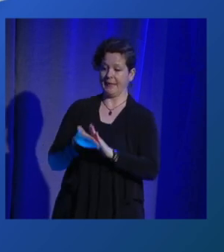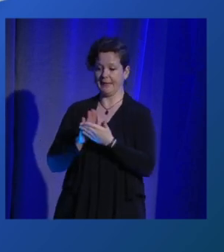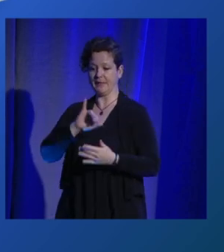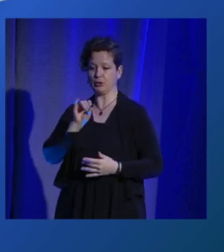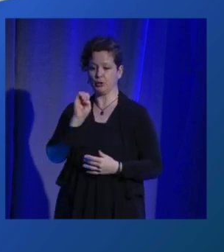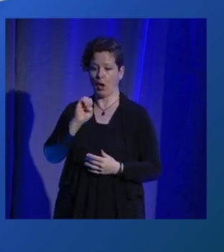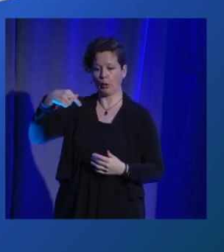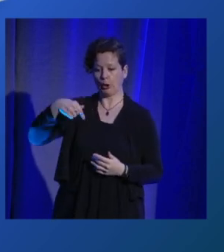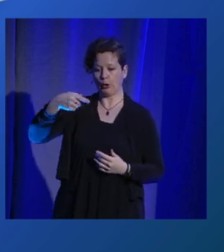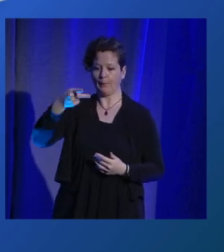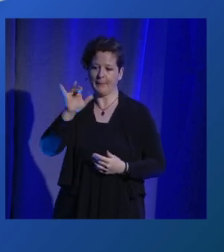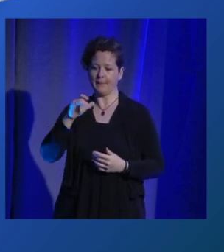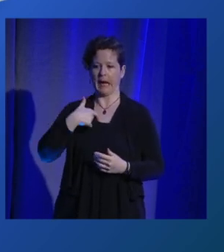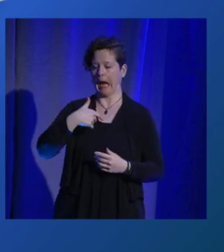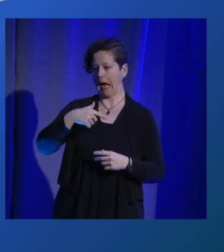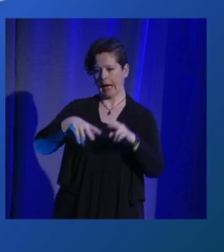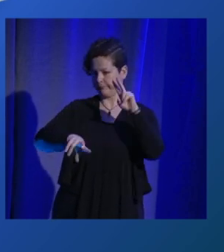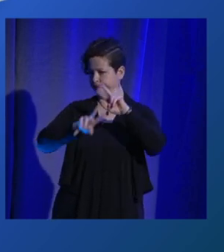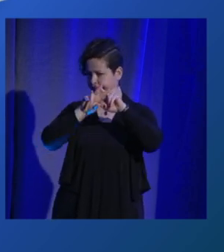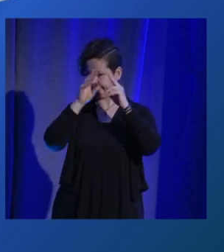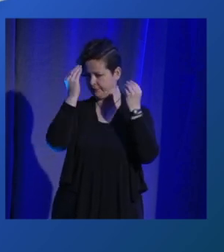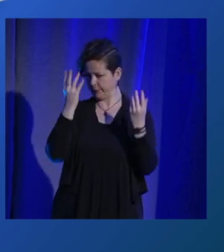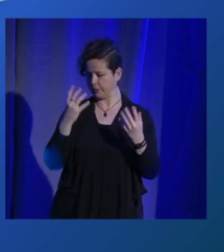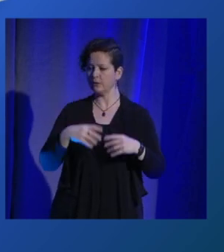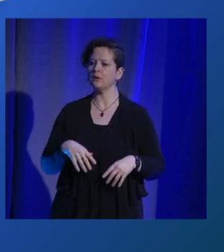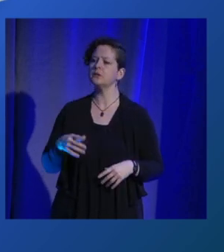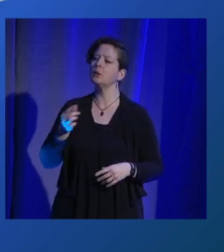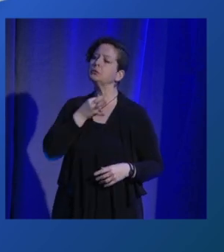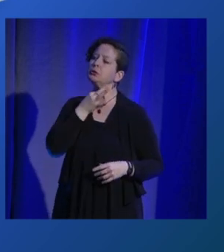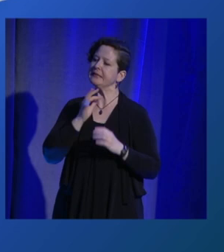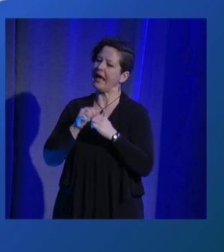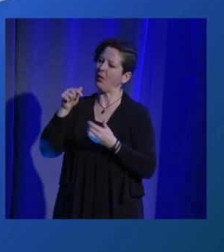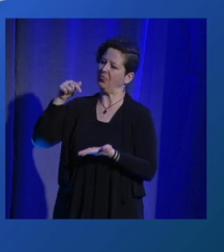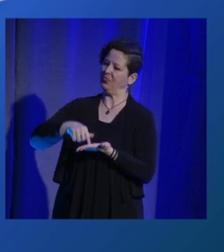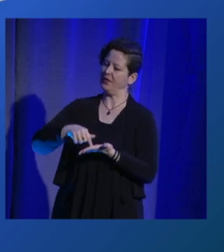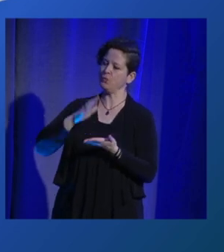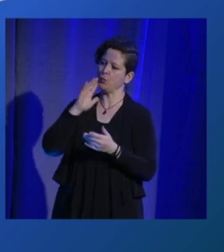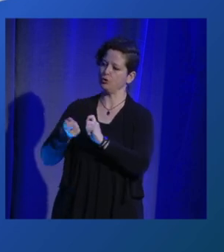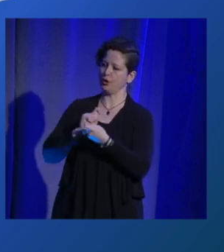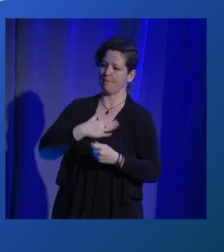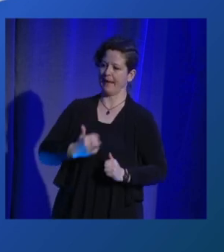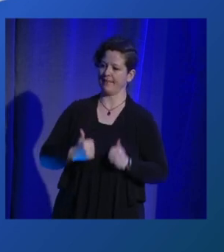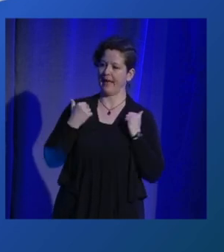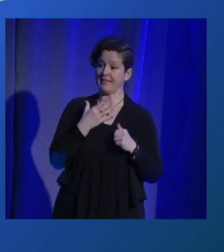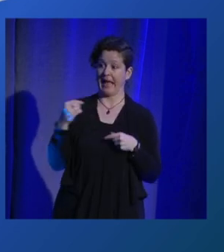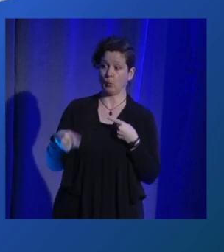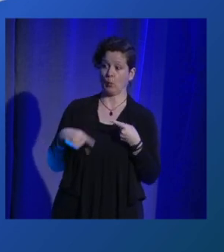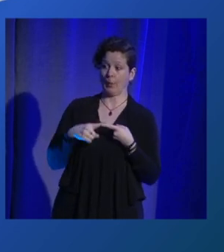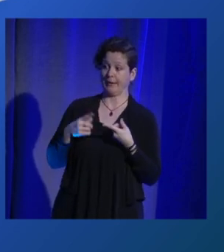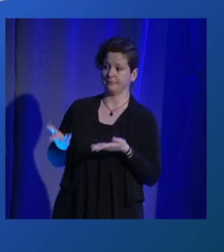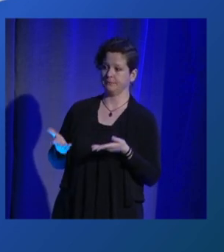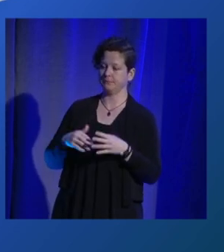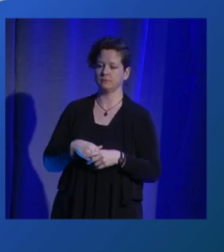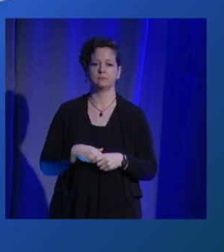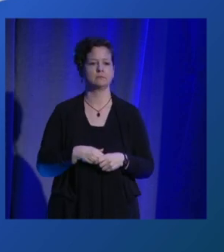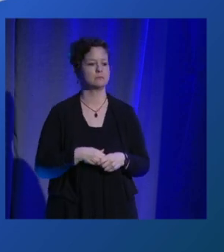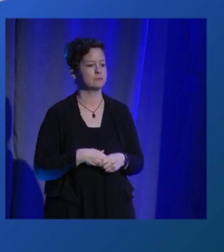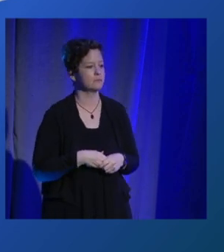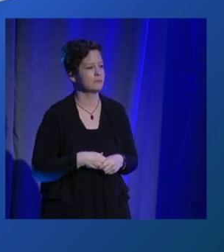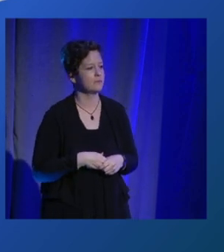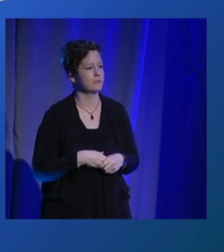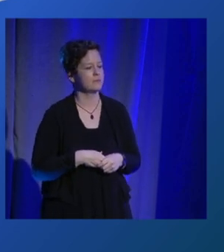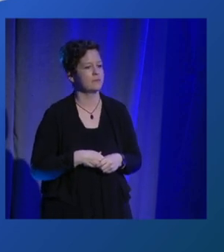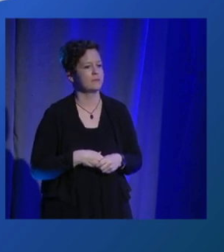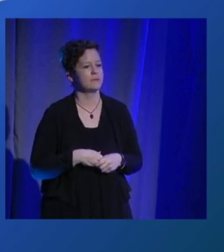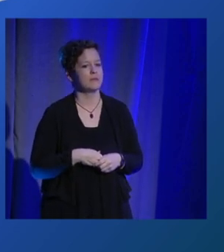how is this going to really change my life and when you you know I think what's important